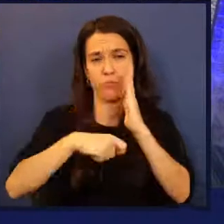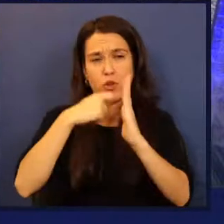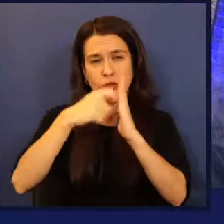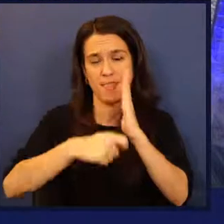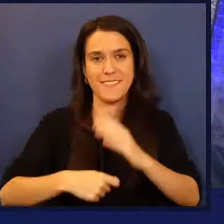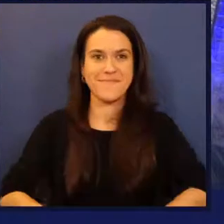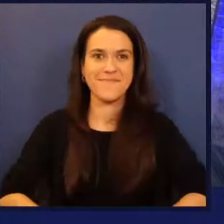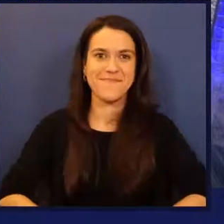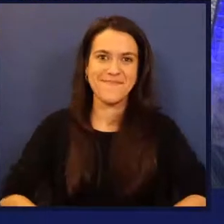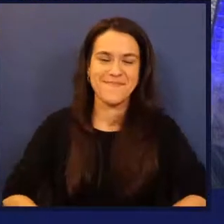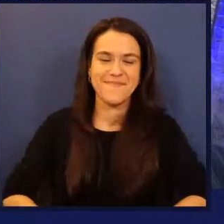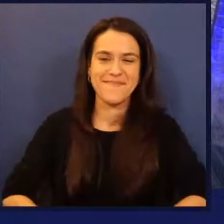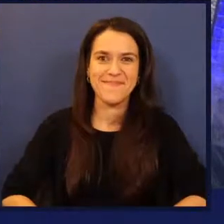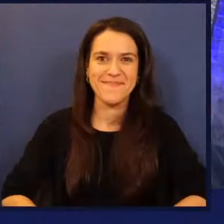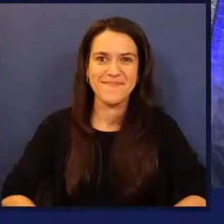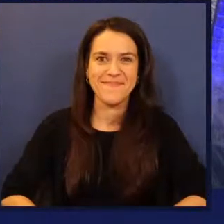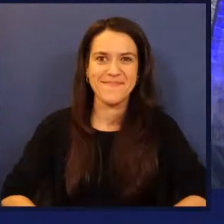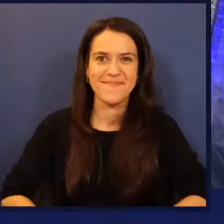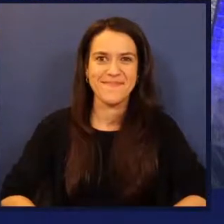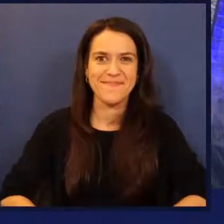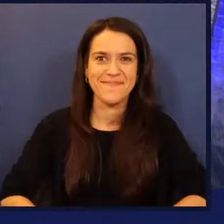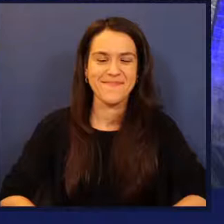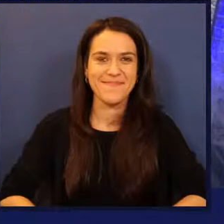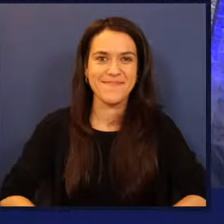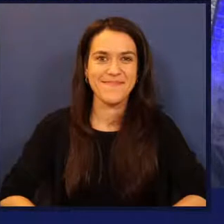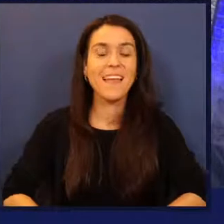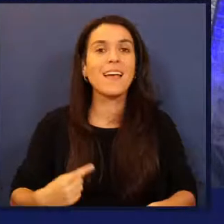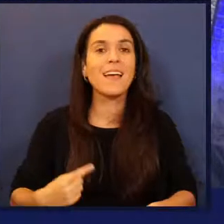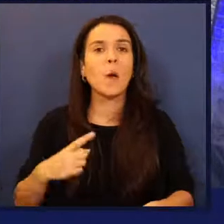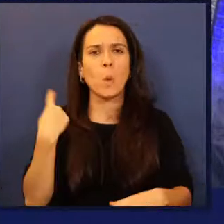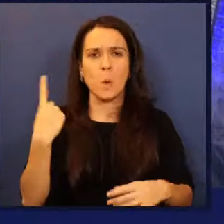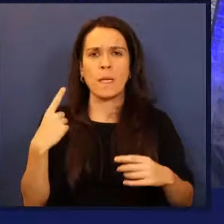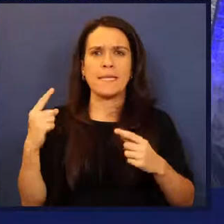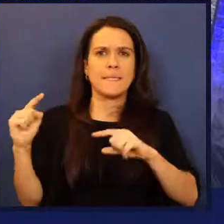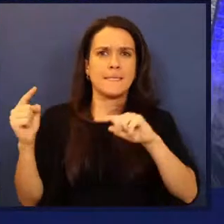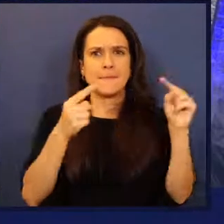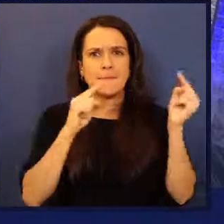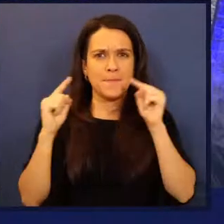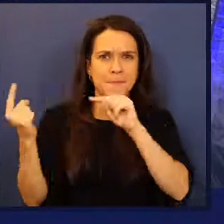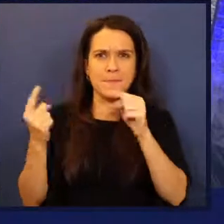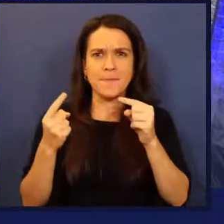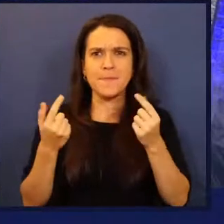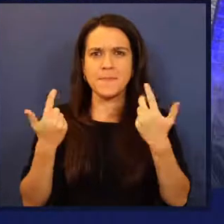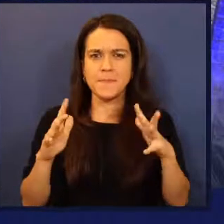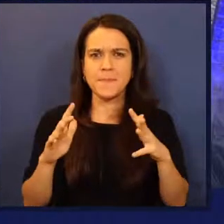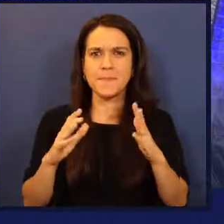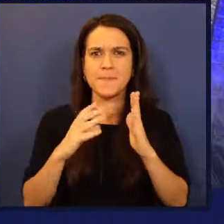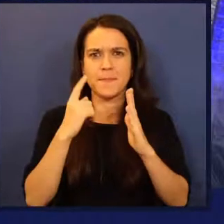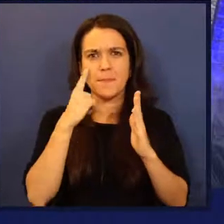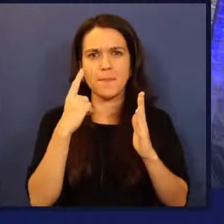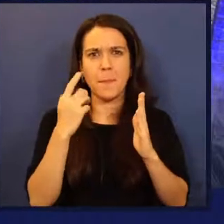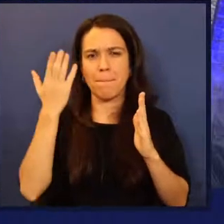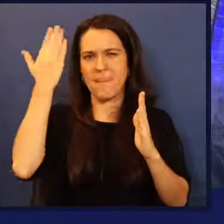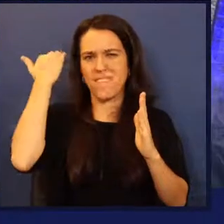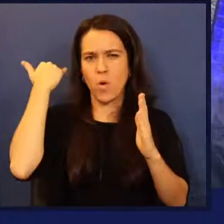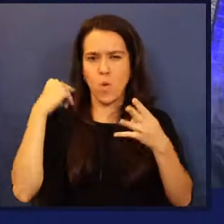so we've had some discussion about MLOps in one of the previous episodes.